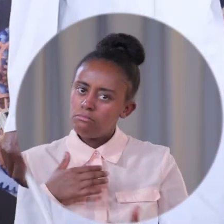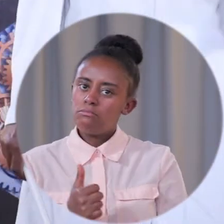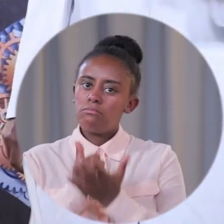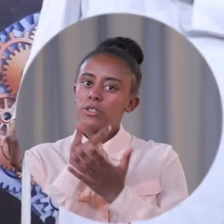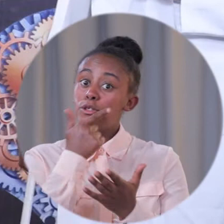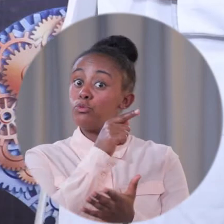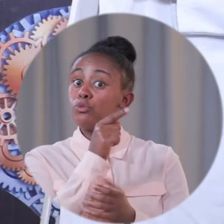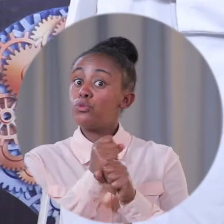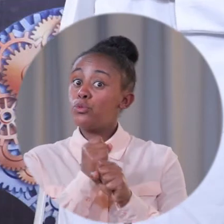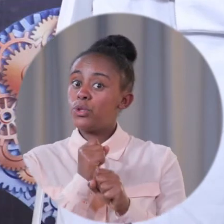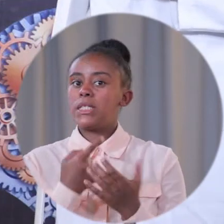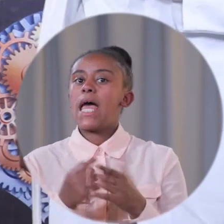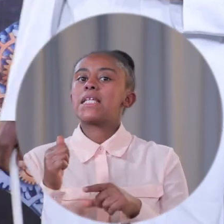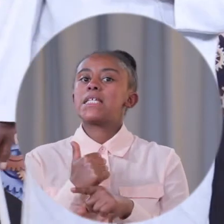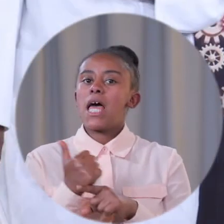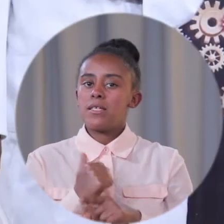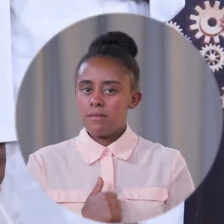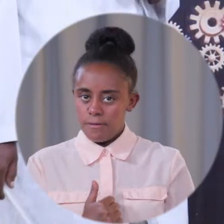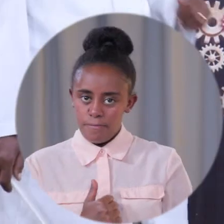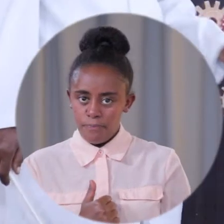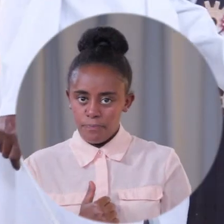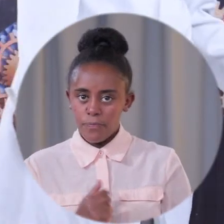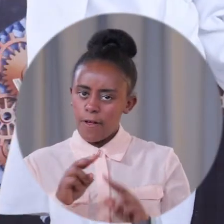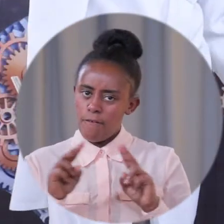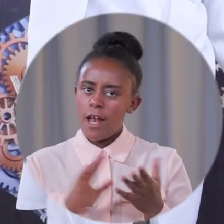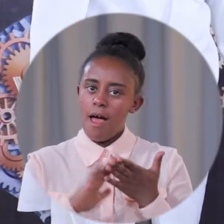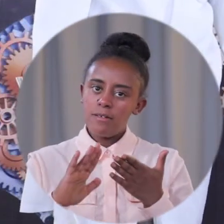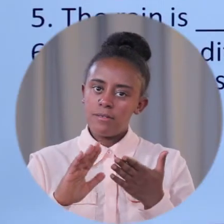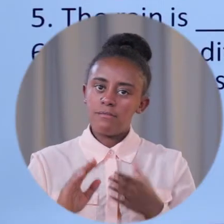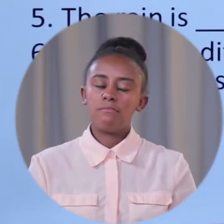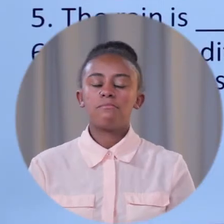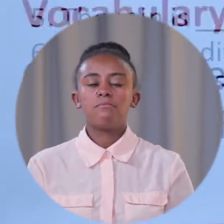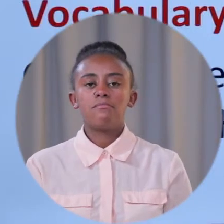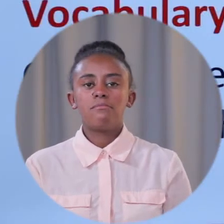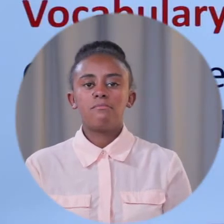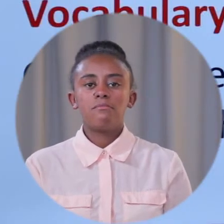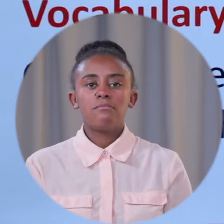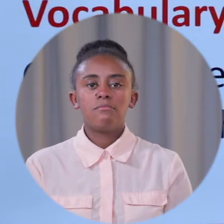this exercise. Very nice.